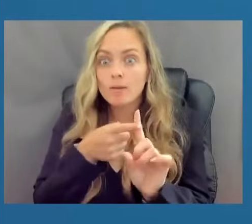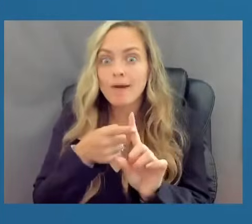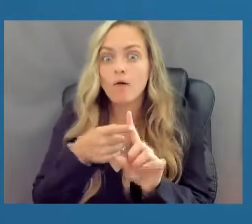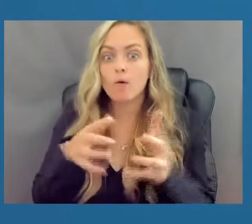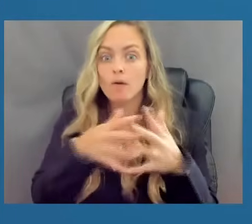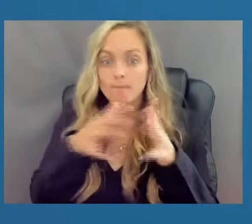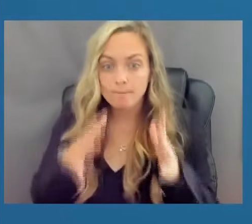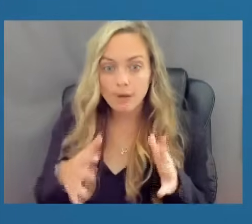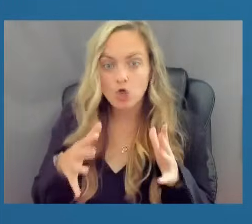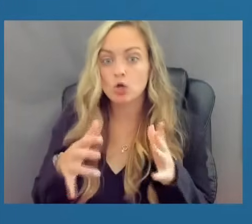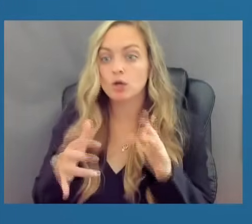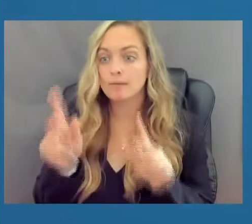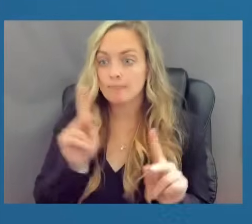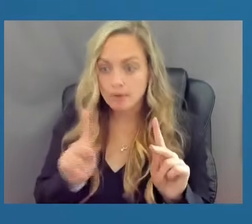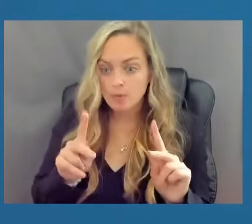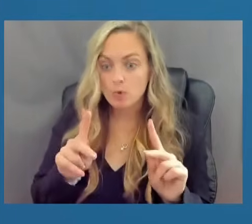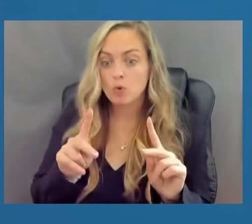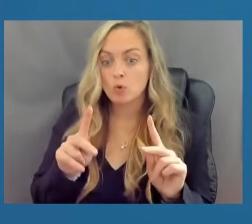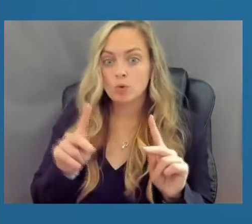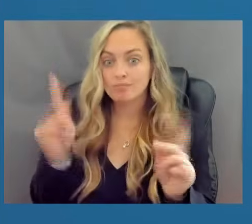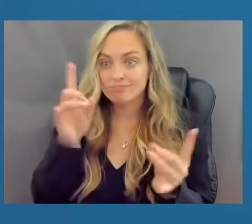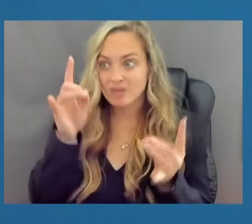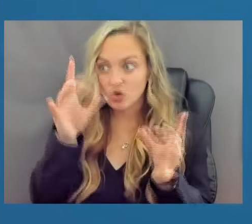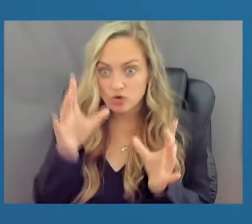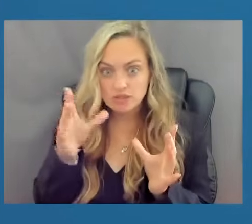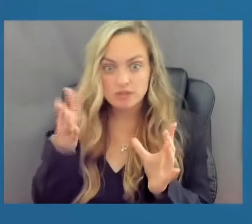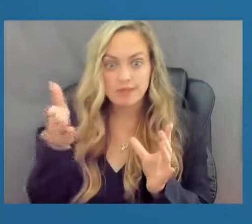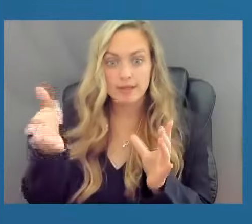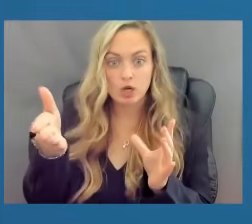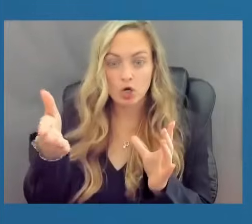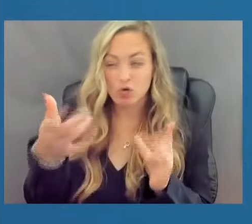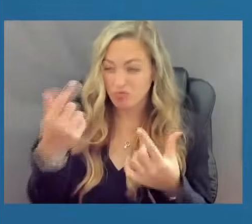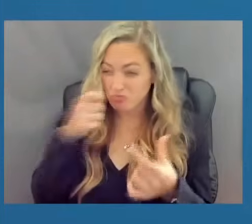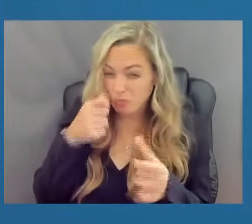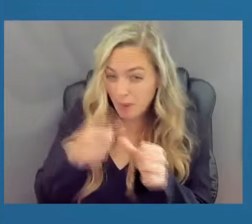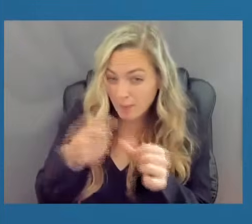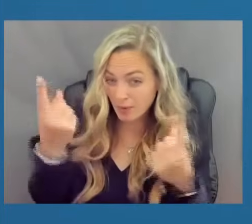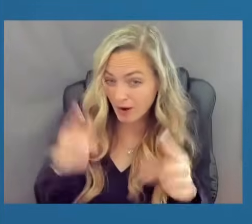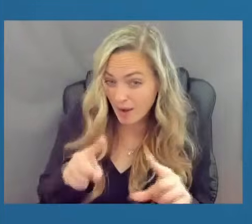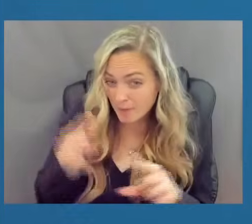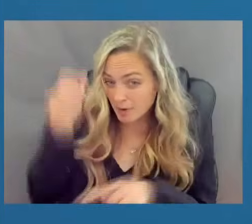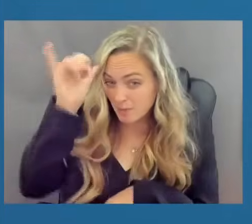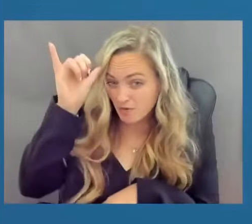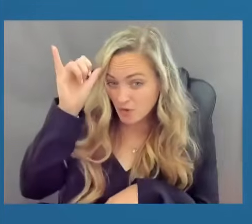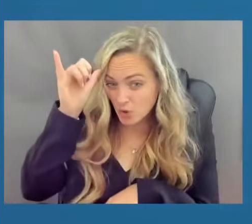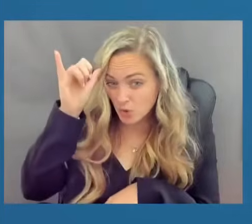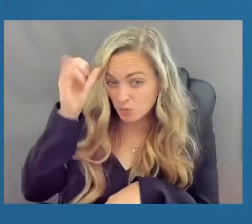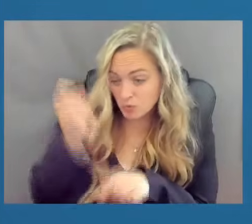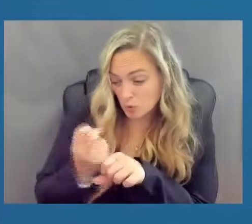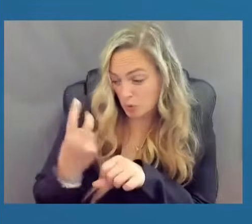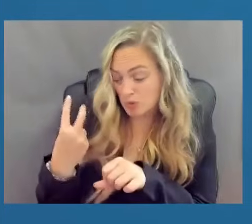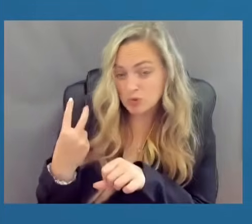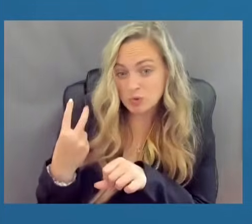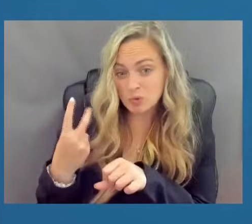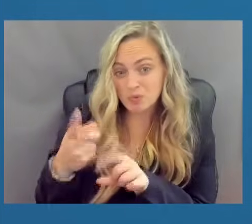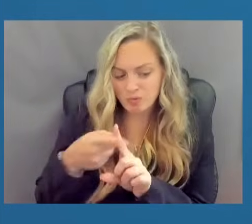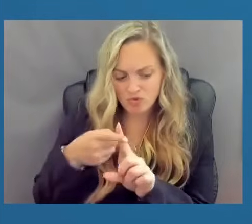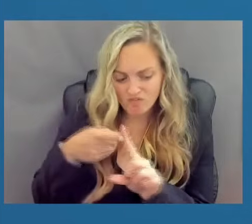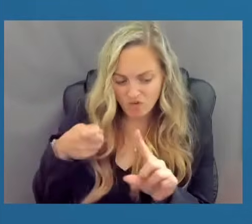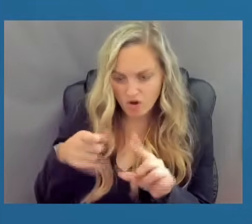Need I remind you what happened in Buffalo just a few short years ago? That was a domestic, homegrown